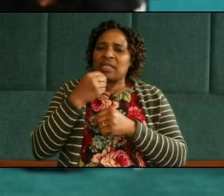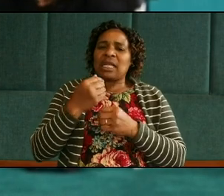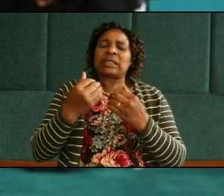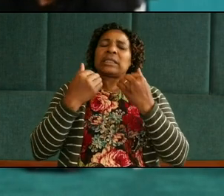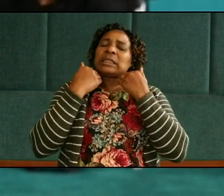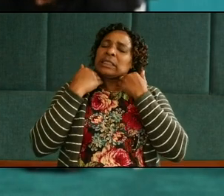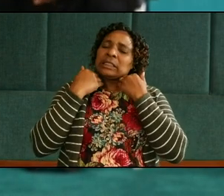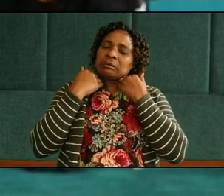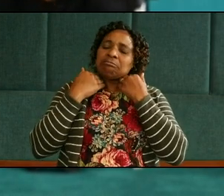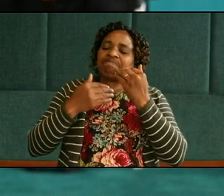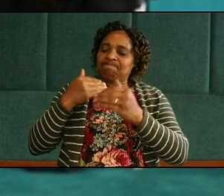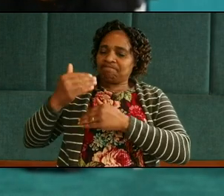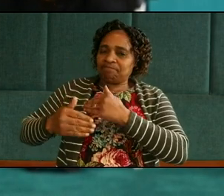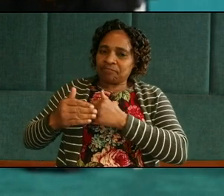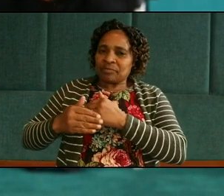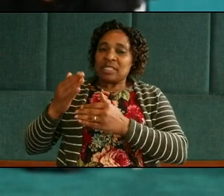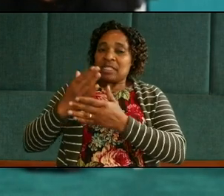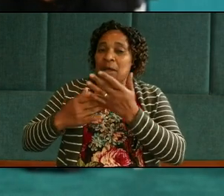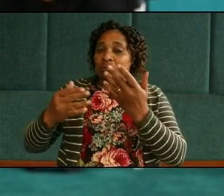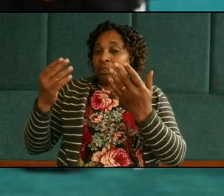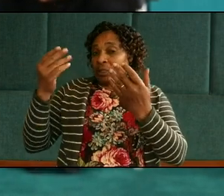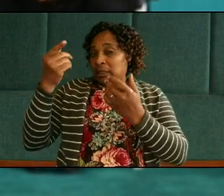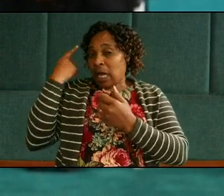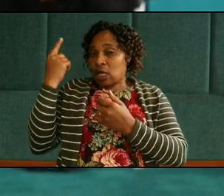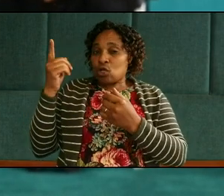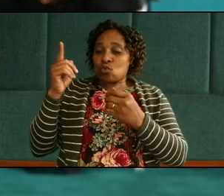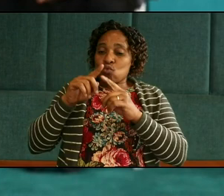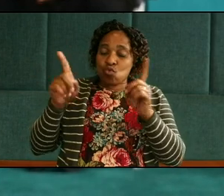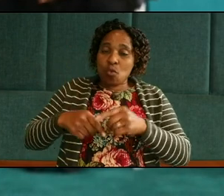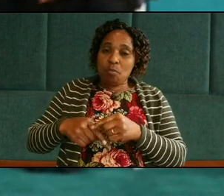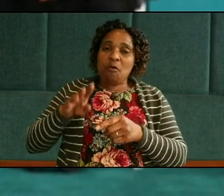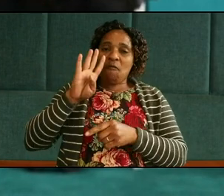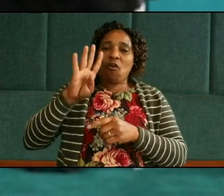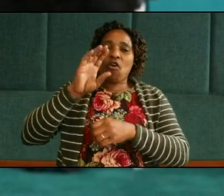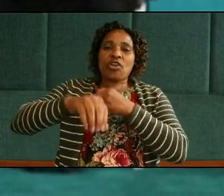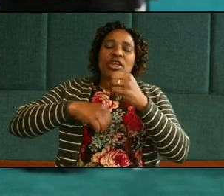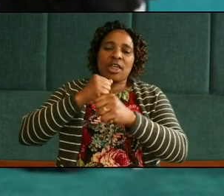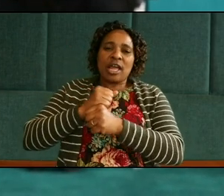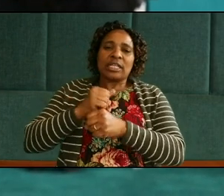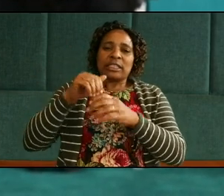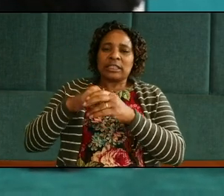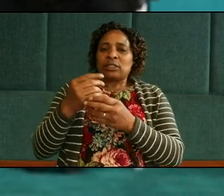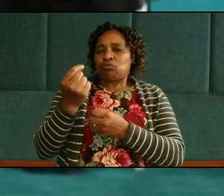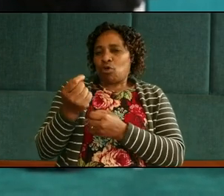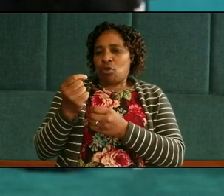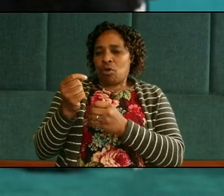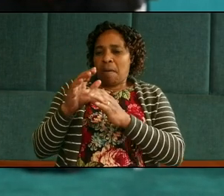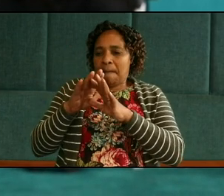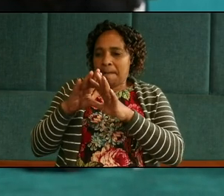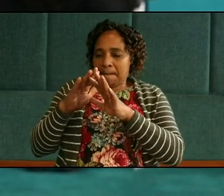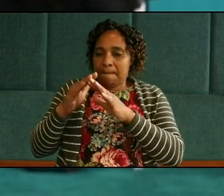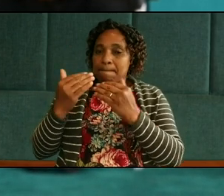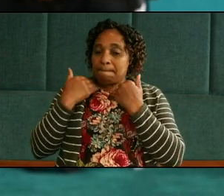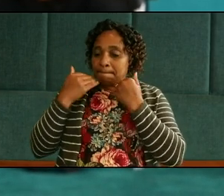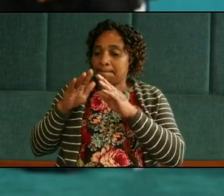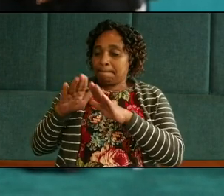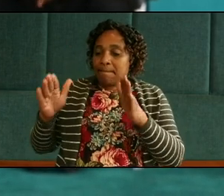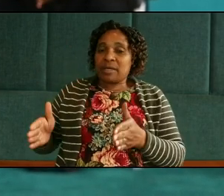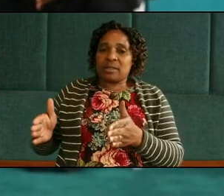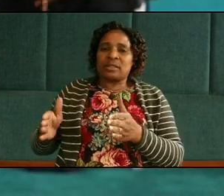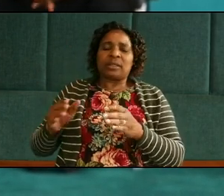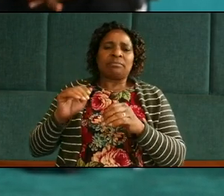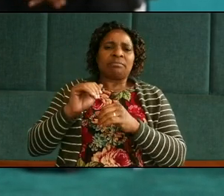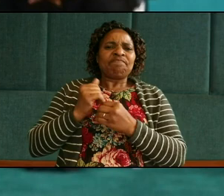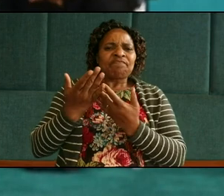asleep beside her, and somewhere in the dark room was four-year-old Maris, still on his small bed. God, why'd you wake me up?